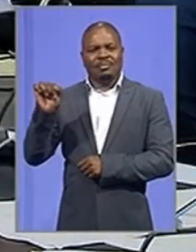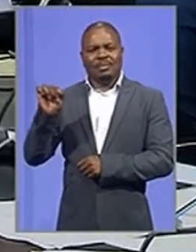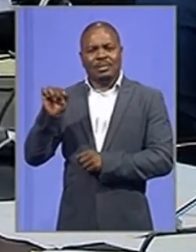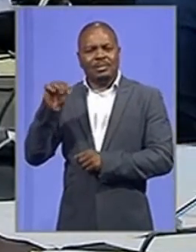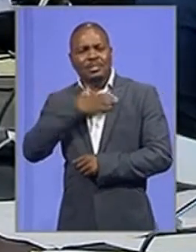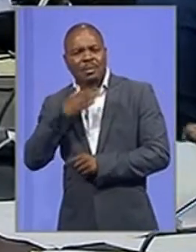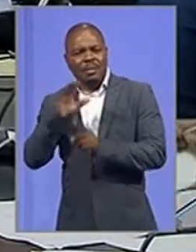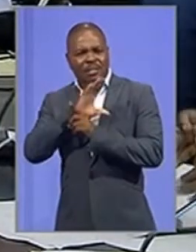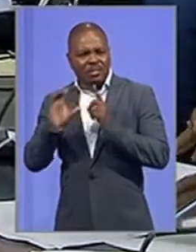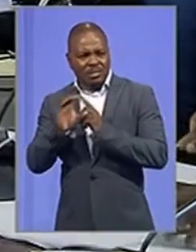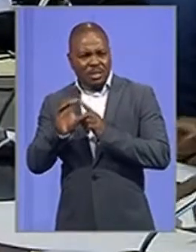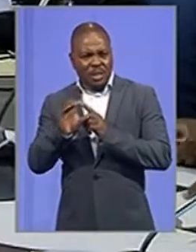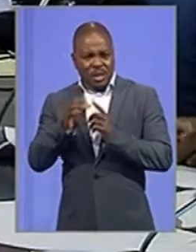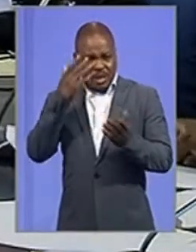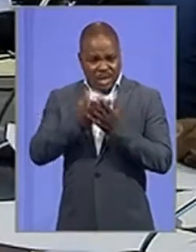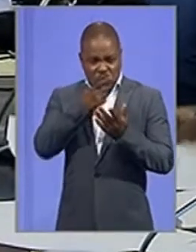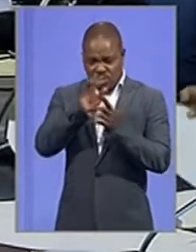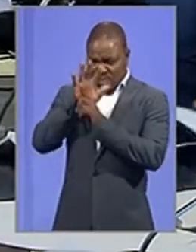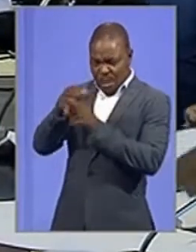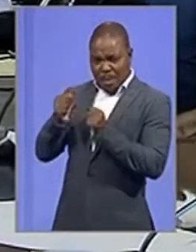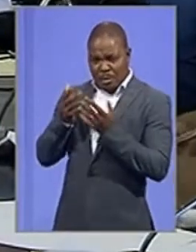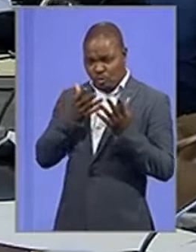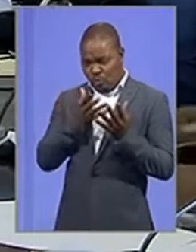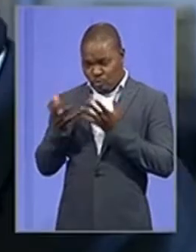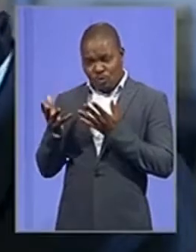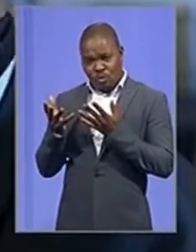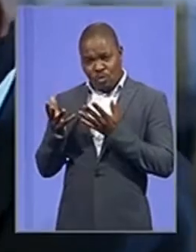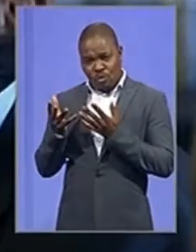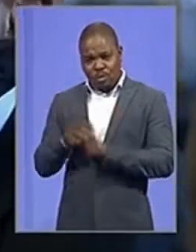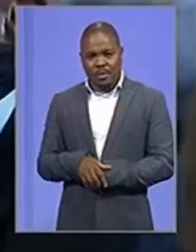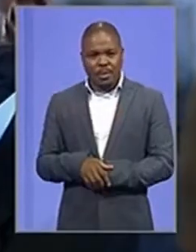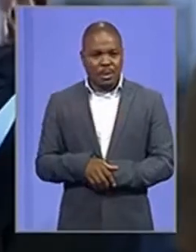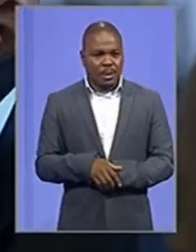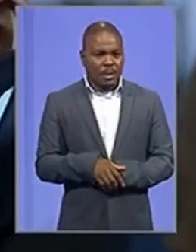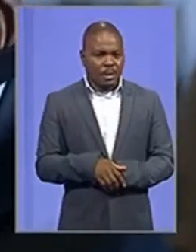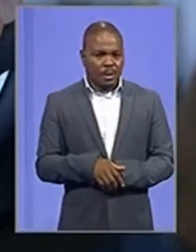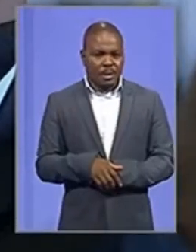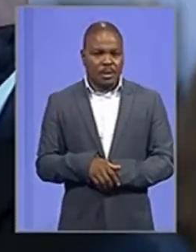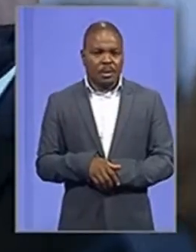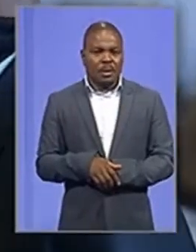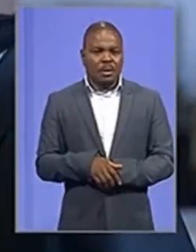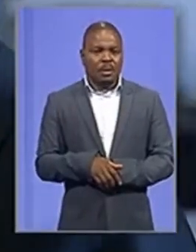have you treated Thando ka tsela e o tshwereng ka yona ka nako? If you are at